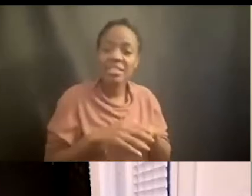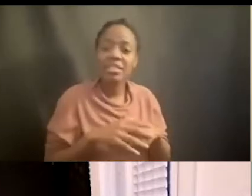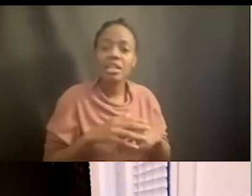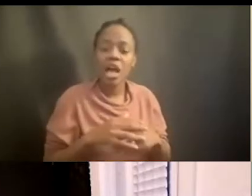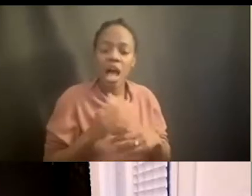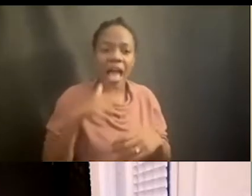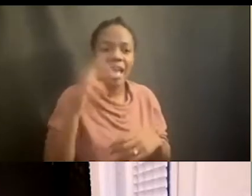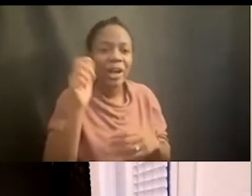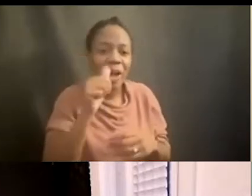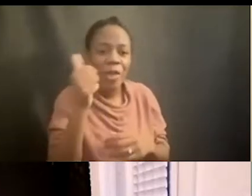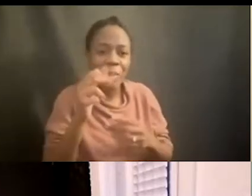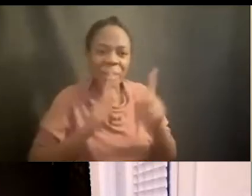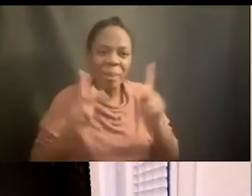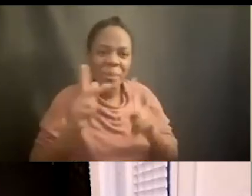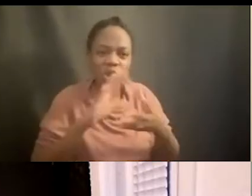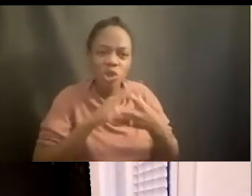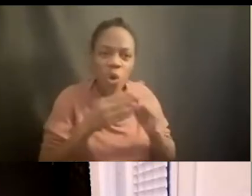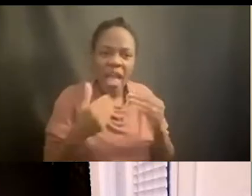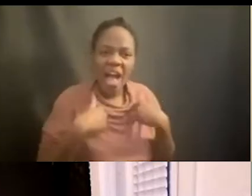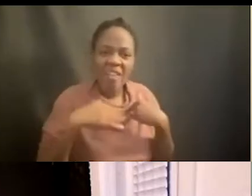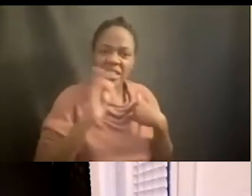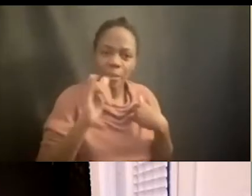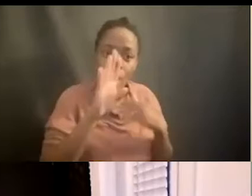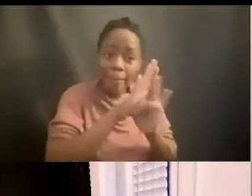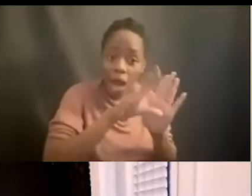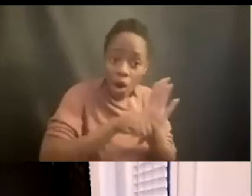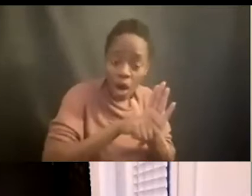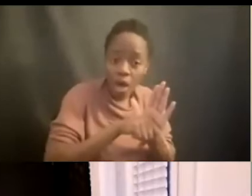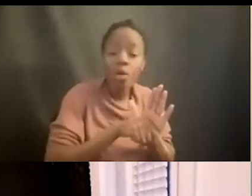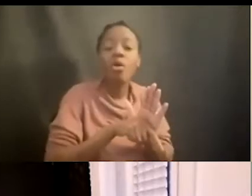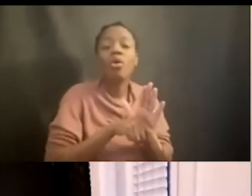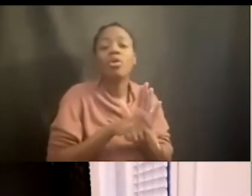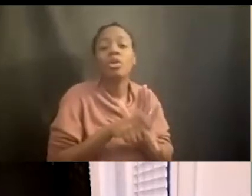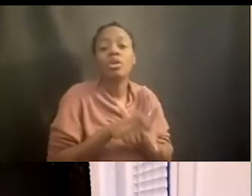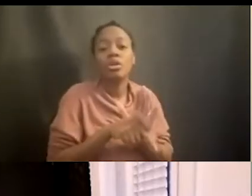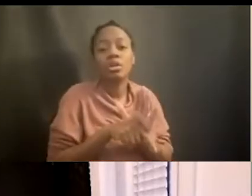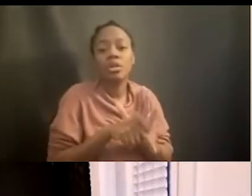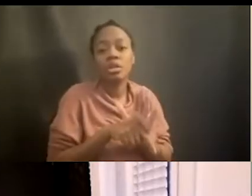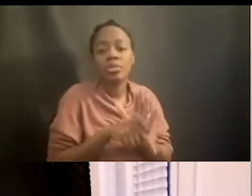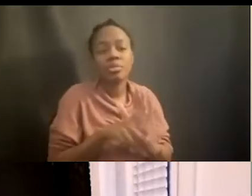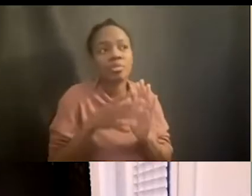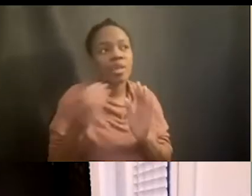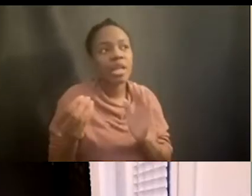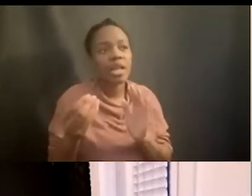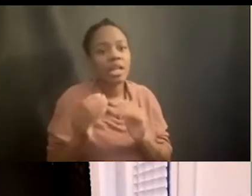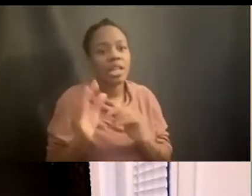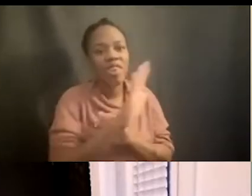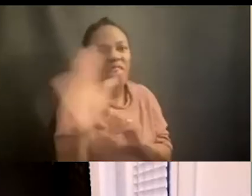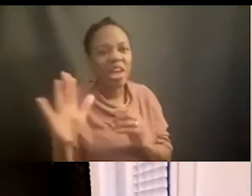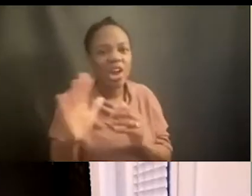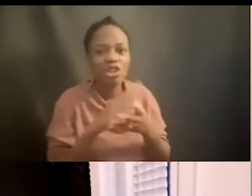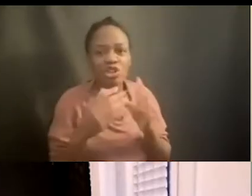from either similar backgrounds as me or different, and when they give their stories,